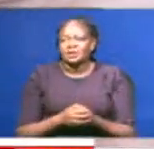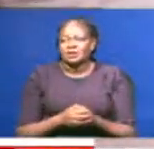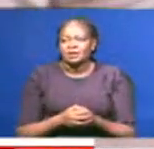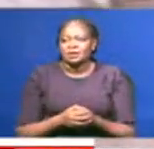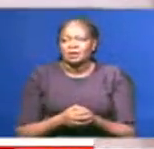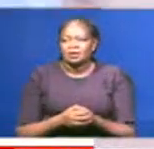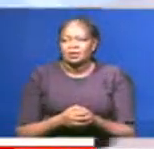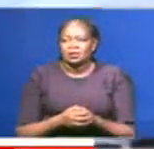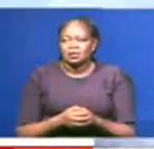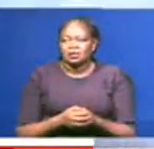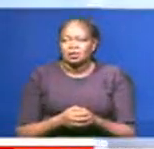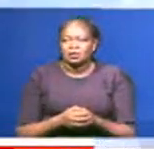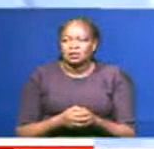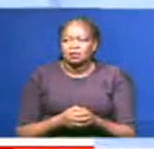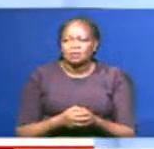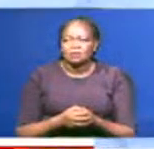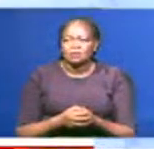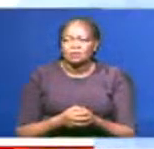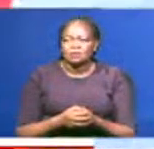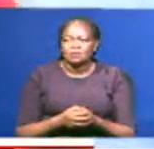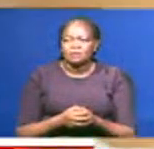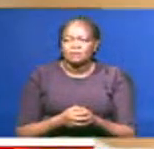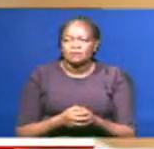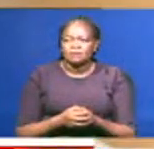From Mombasa County, I am Ann Mburu.